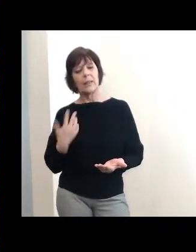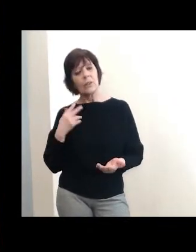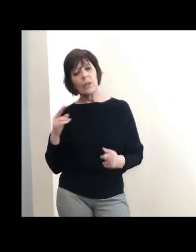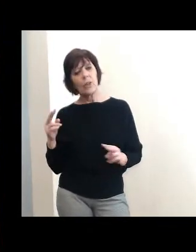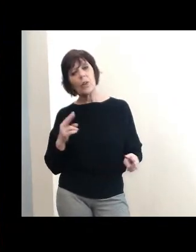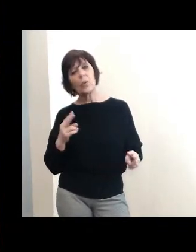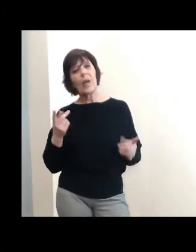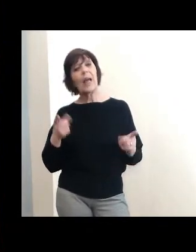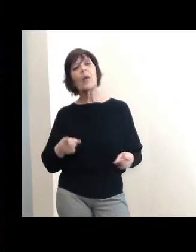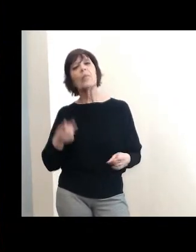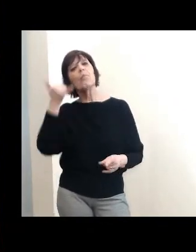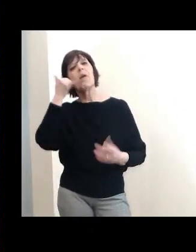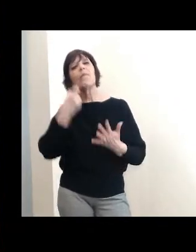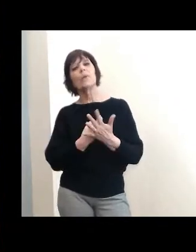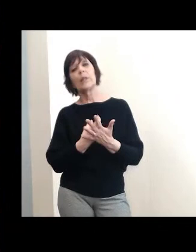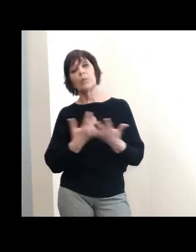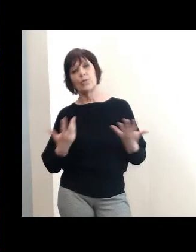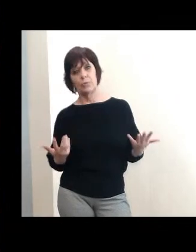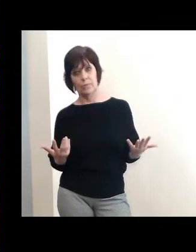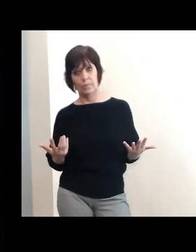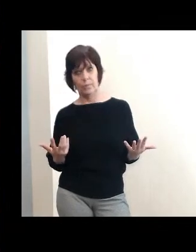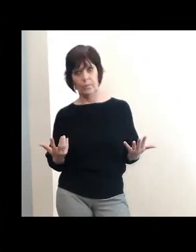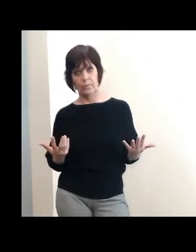happened to the Buffalo Sabres.